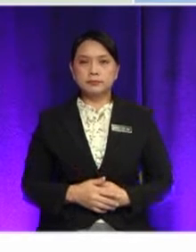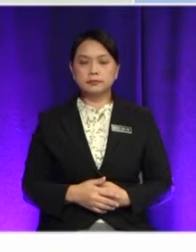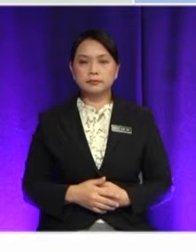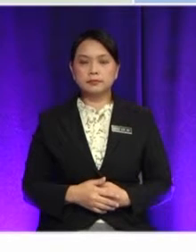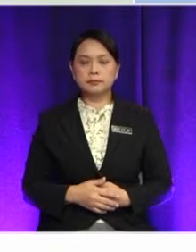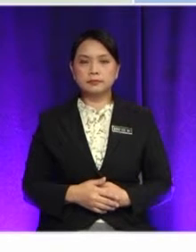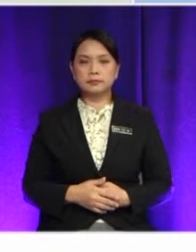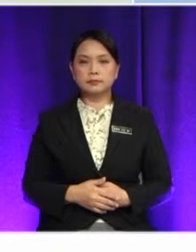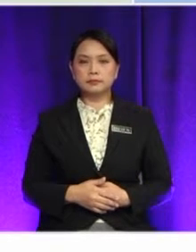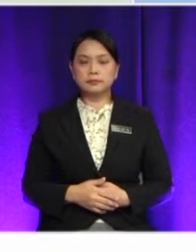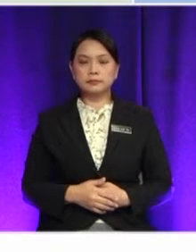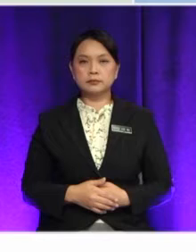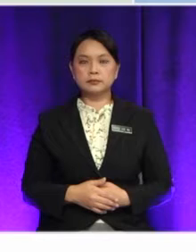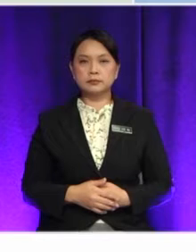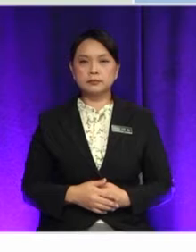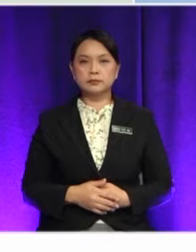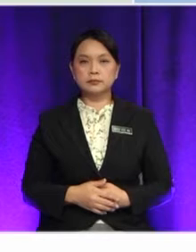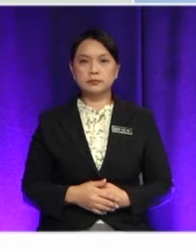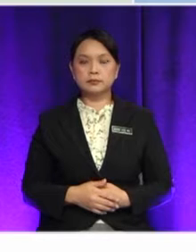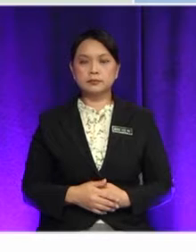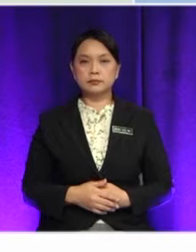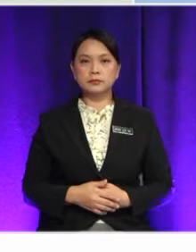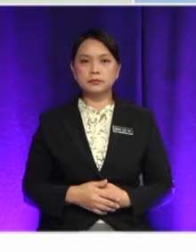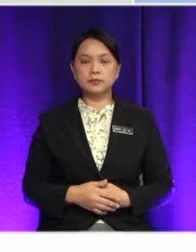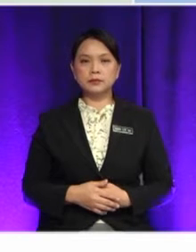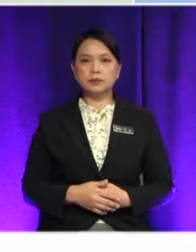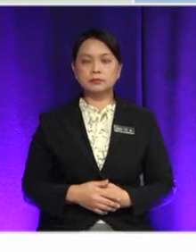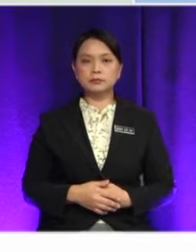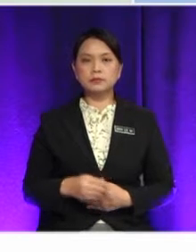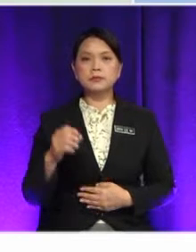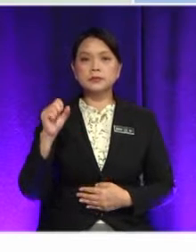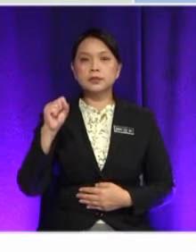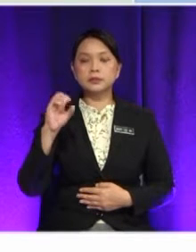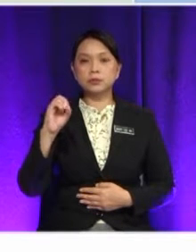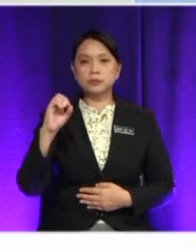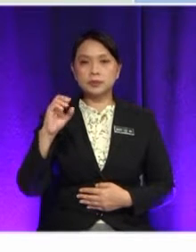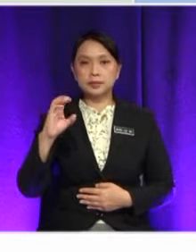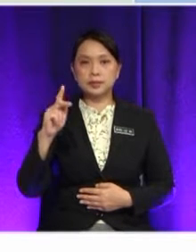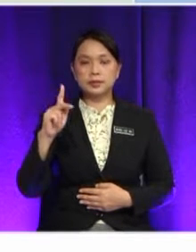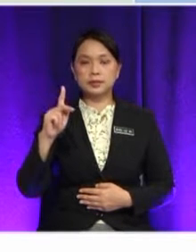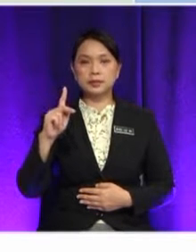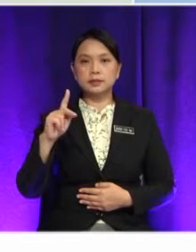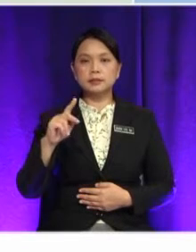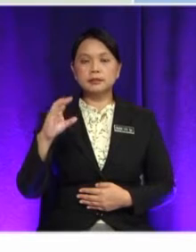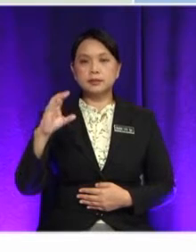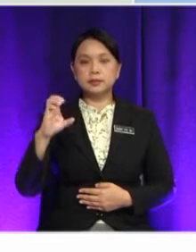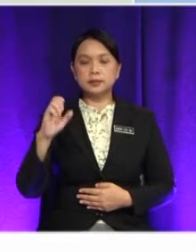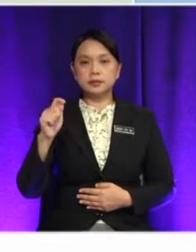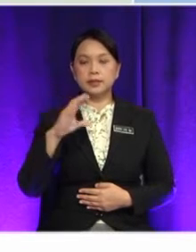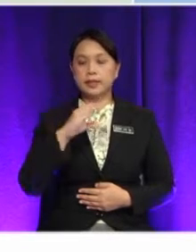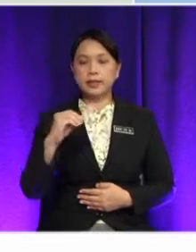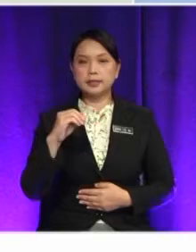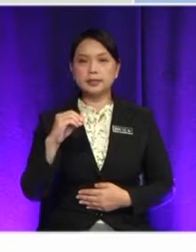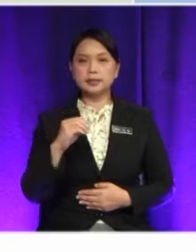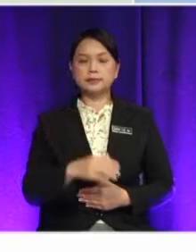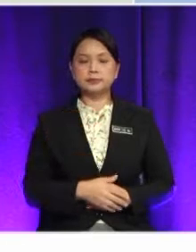The keywords are socket and special football. Socket and special football. So she referred to this